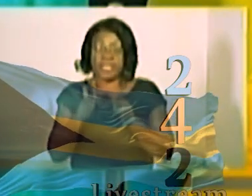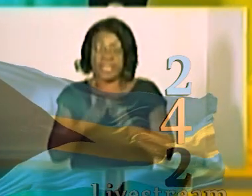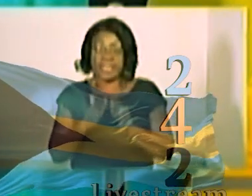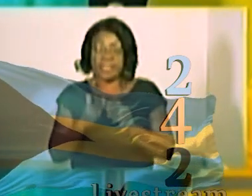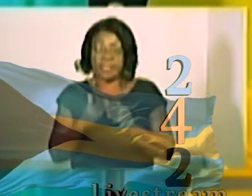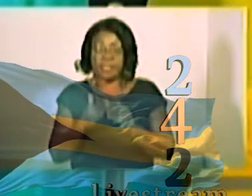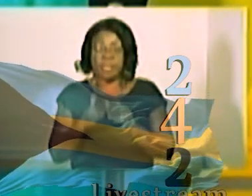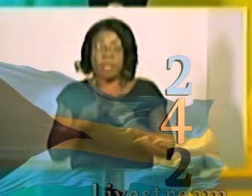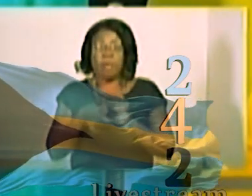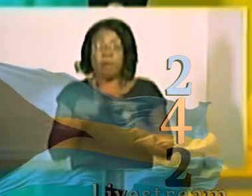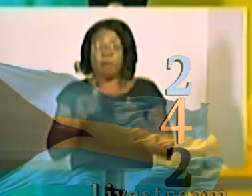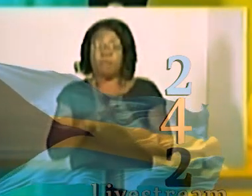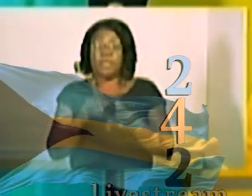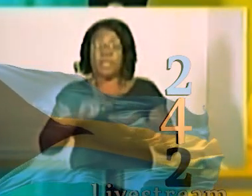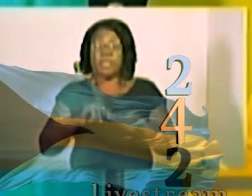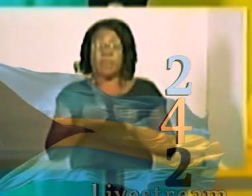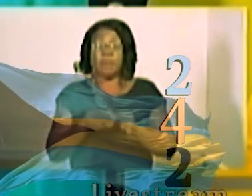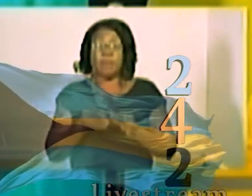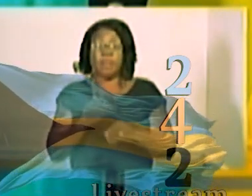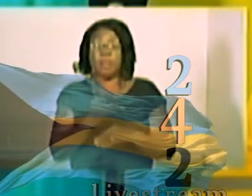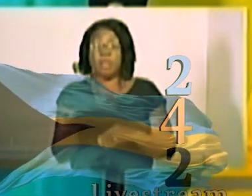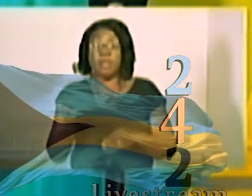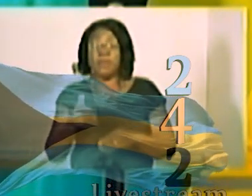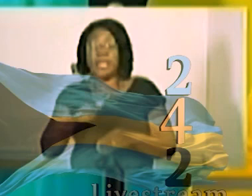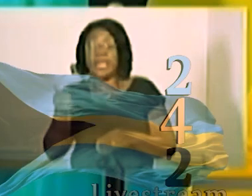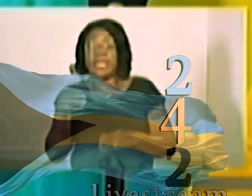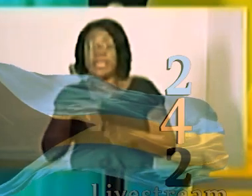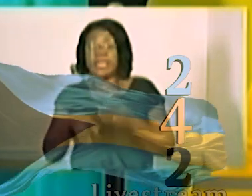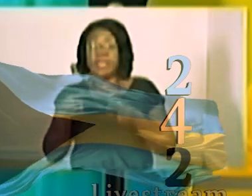number, are there any